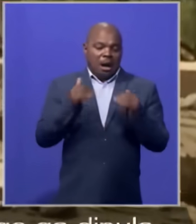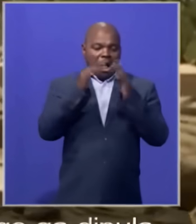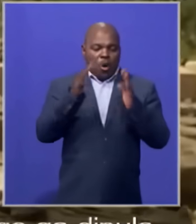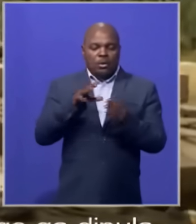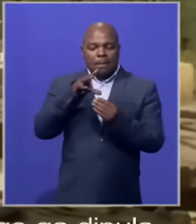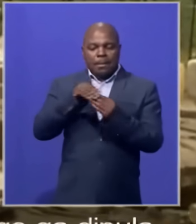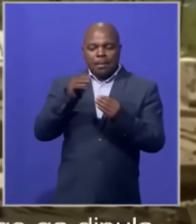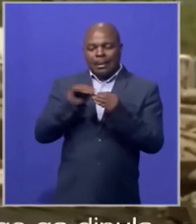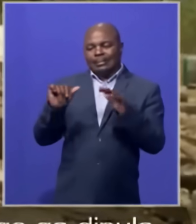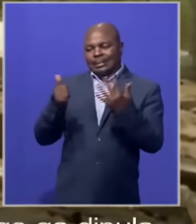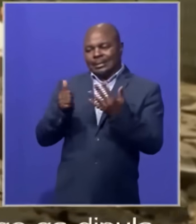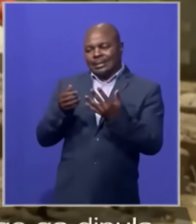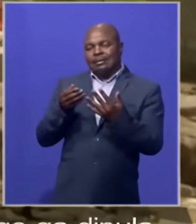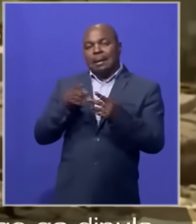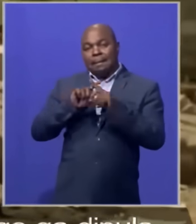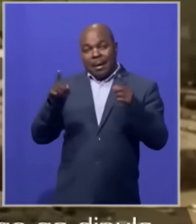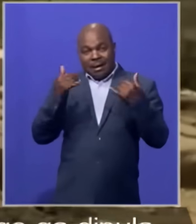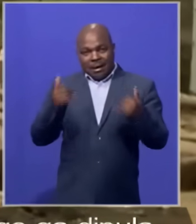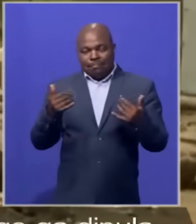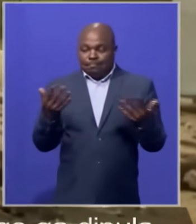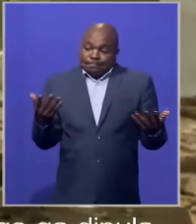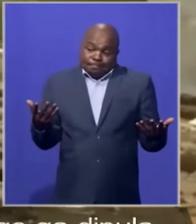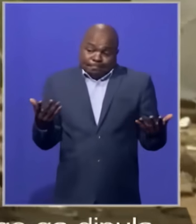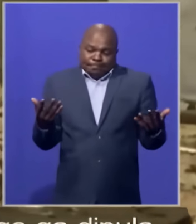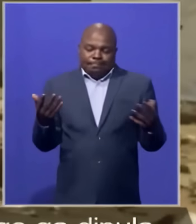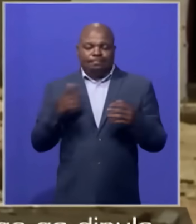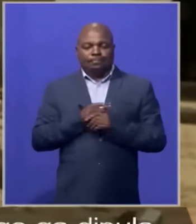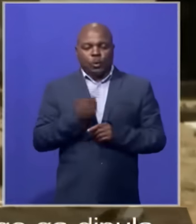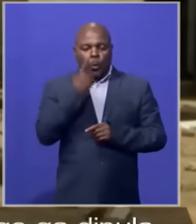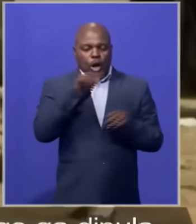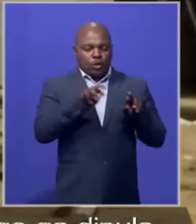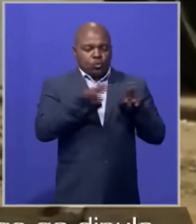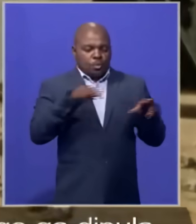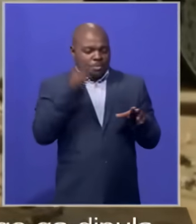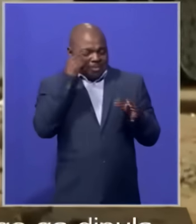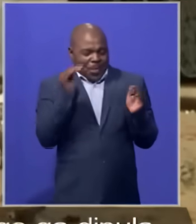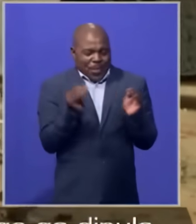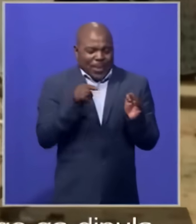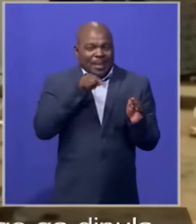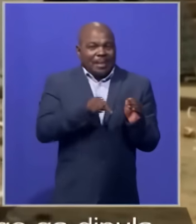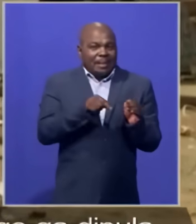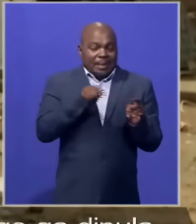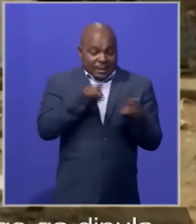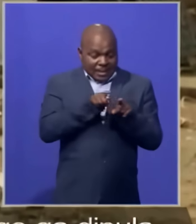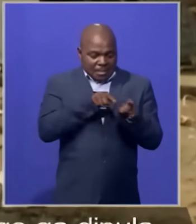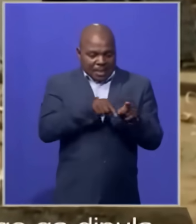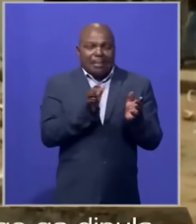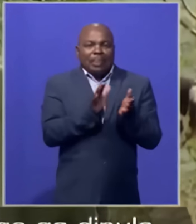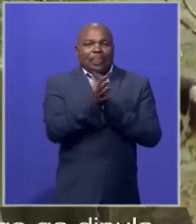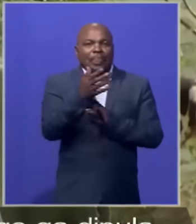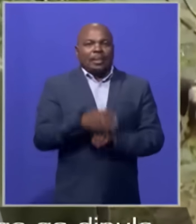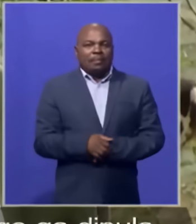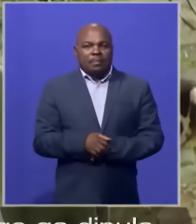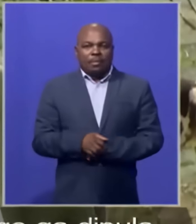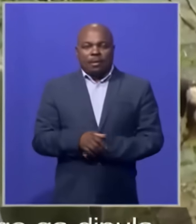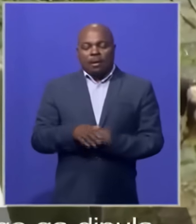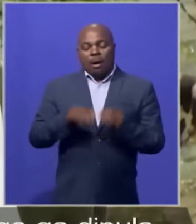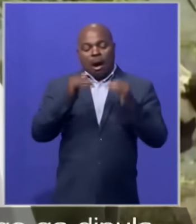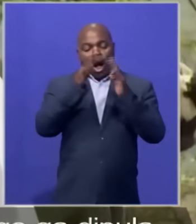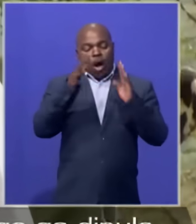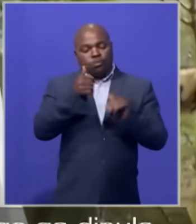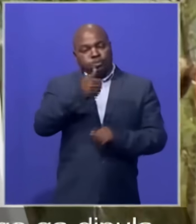a tshela ga bjale ba tla swanela ke go patagana ka phaphušing ye tee yeo e senyegilego. Hlogo ya lelapa